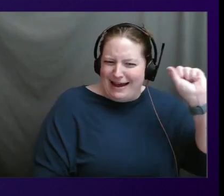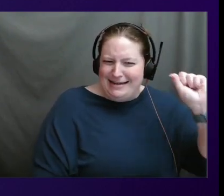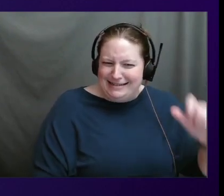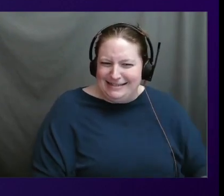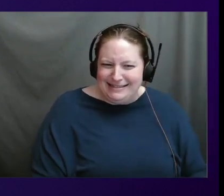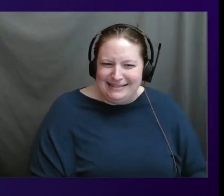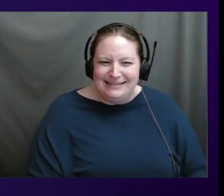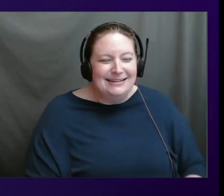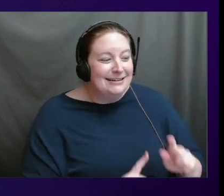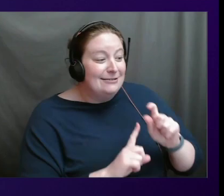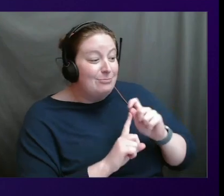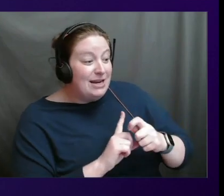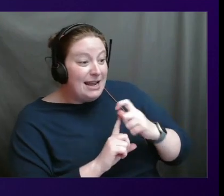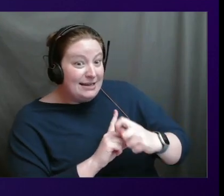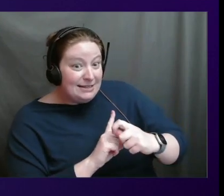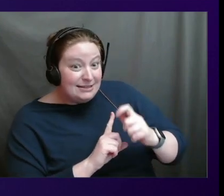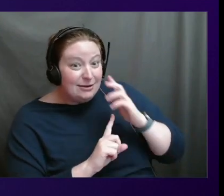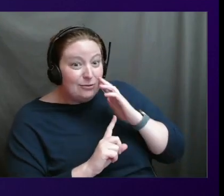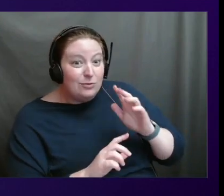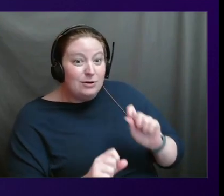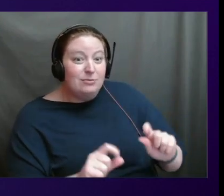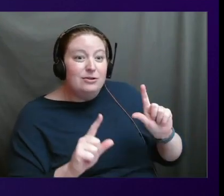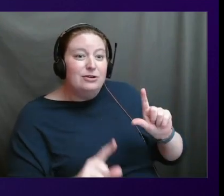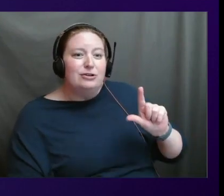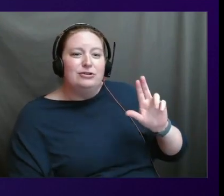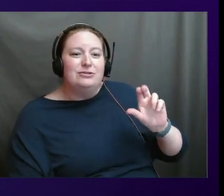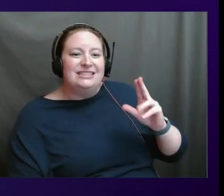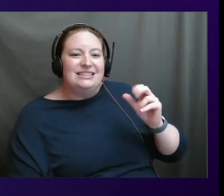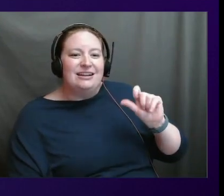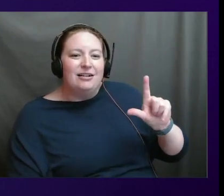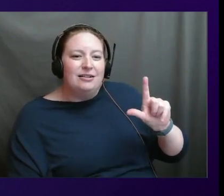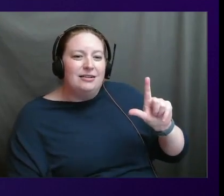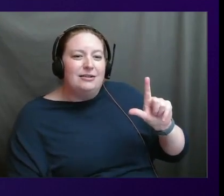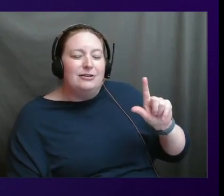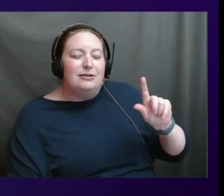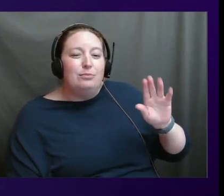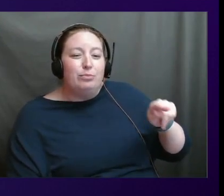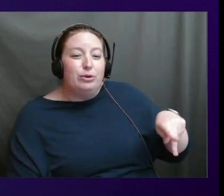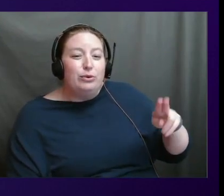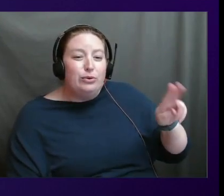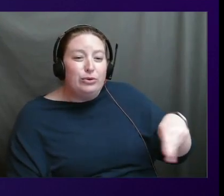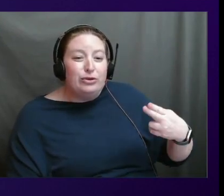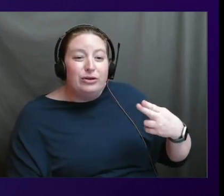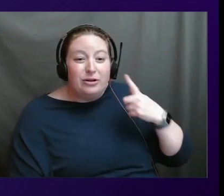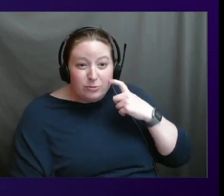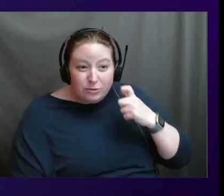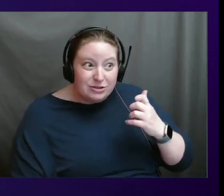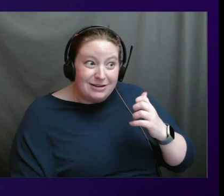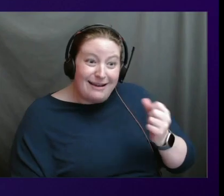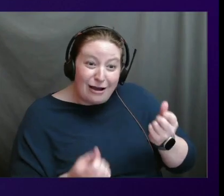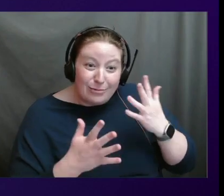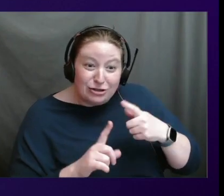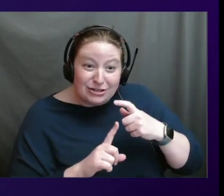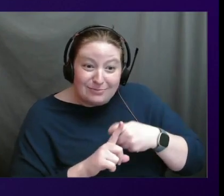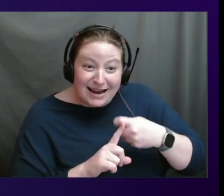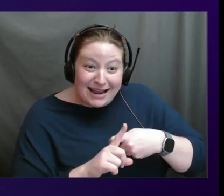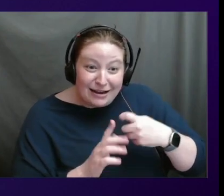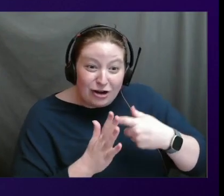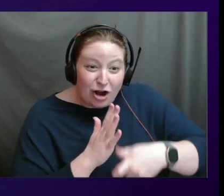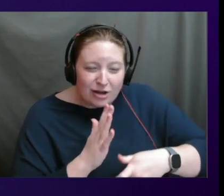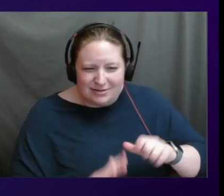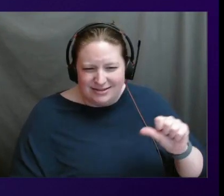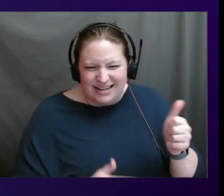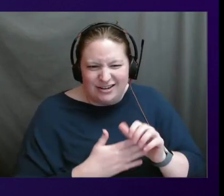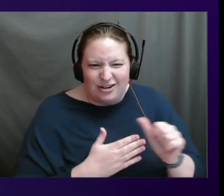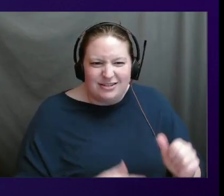it, it would have polled, obviously, Lucille Bluth to ask how much a banana costs, which is, as we all know, $10. Are you going to do the voice for this? What does it